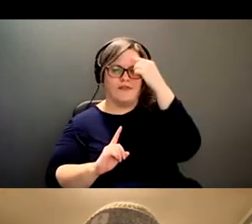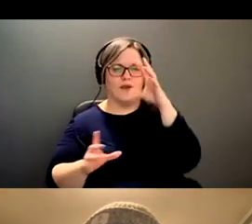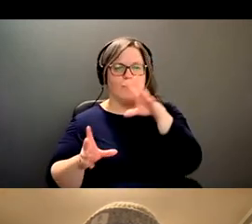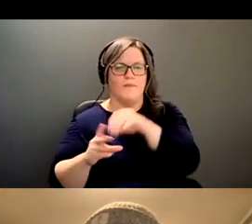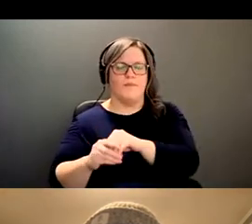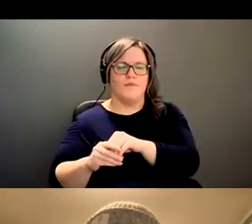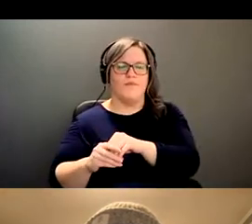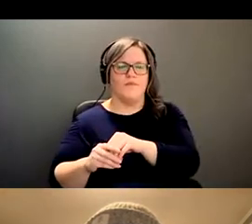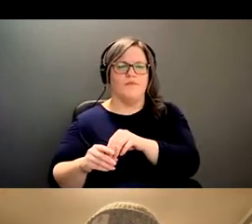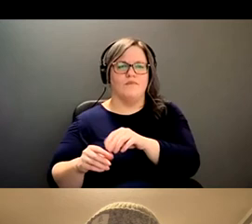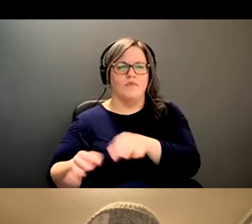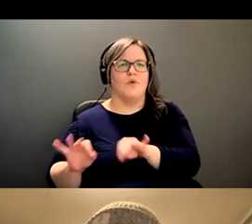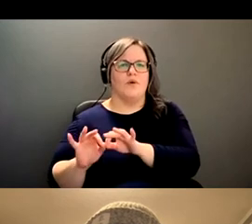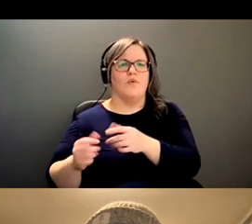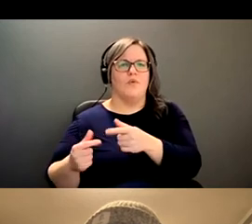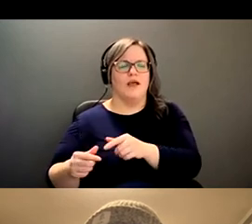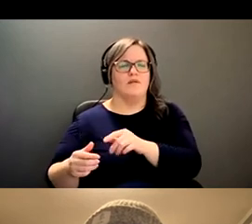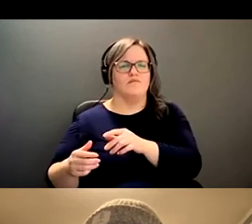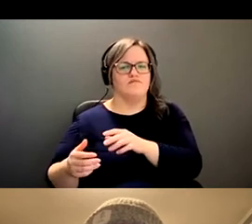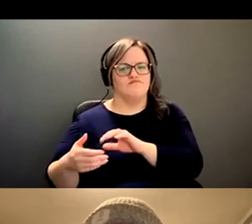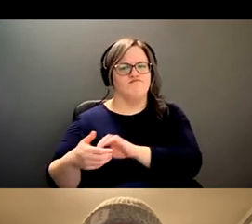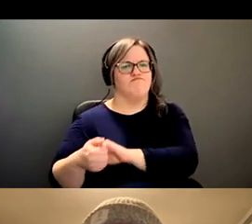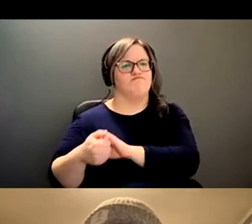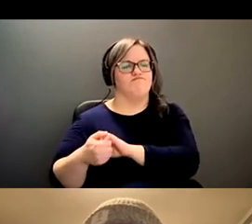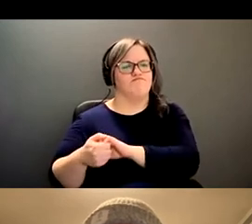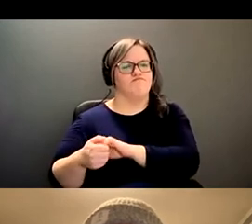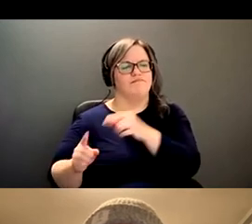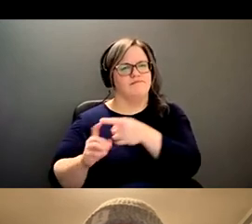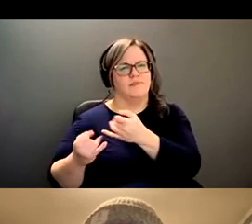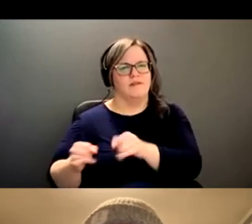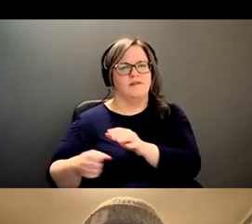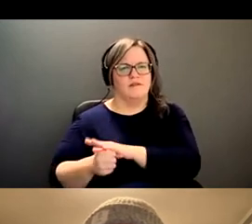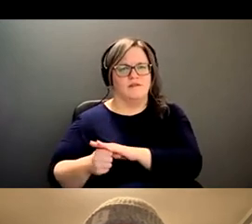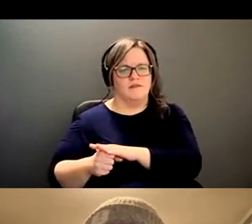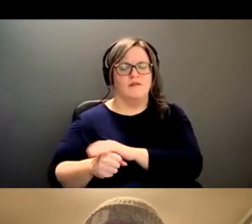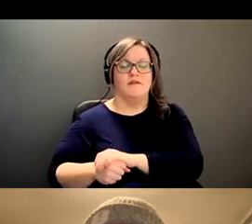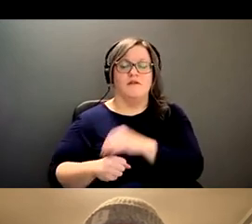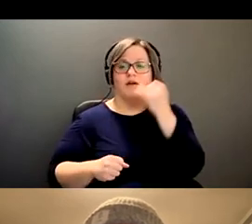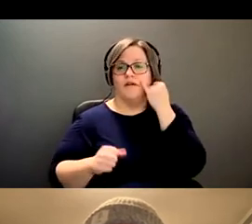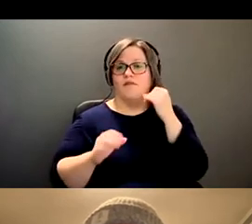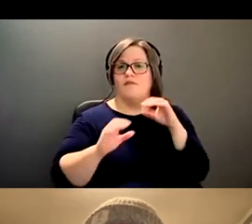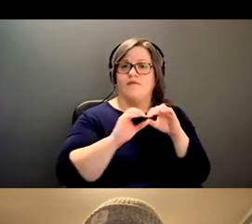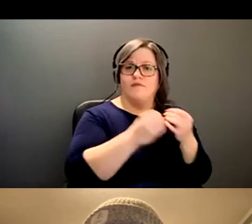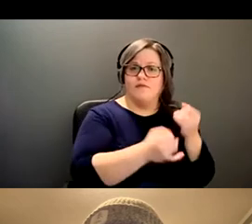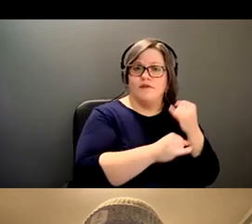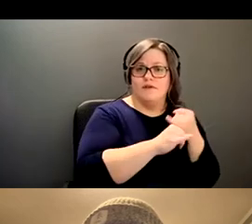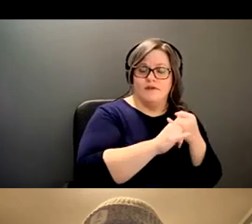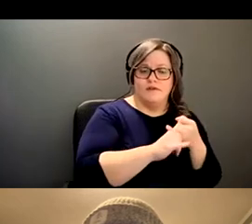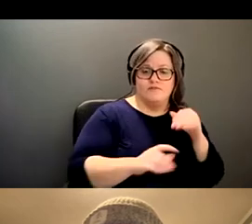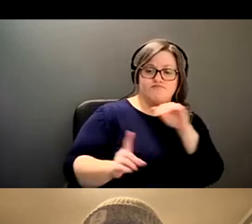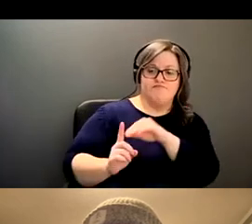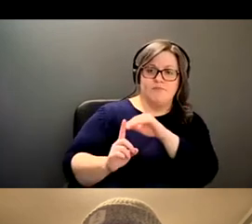is directed towards alternative spaces? And if an organization or institution is approaching you for partnership,